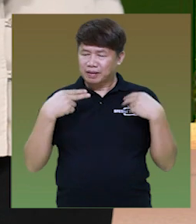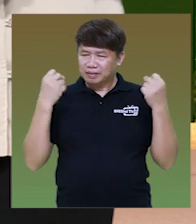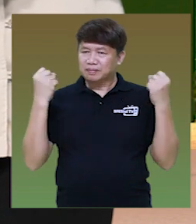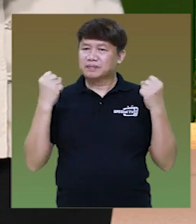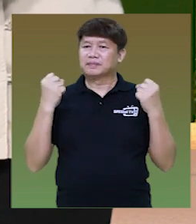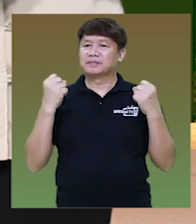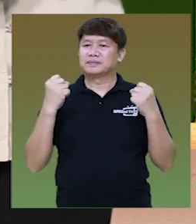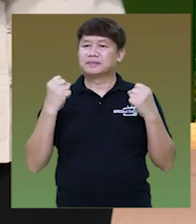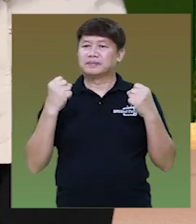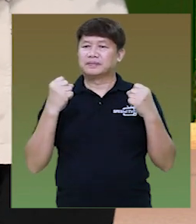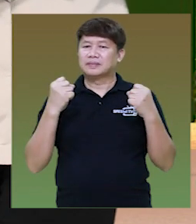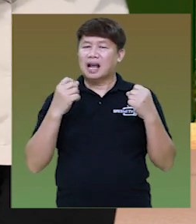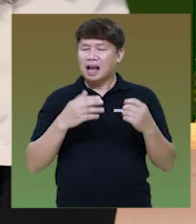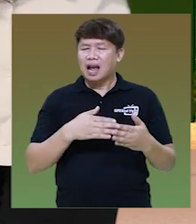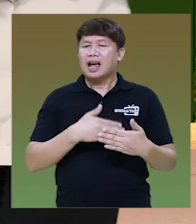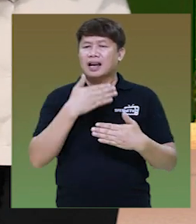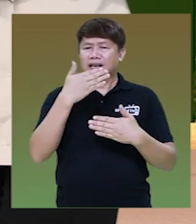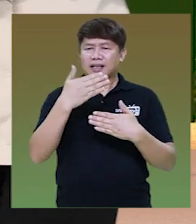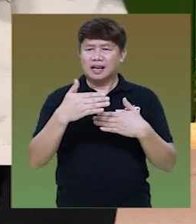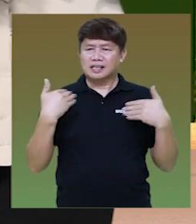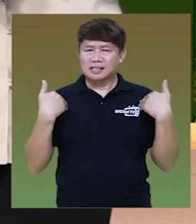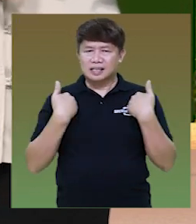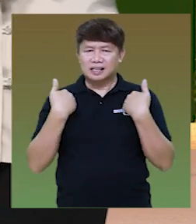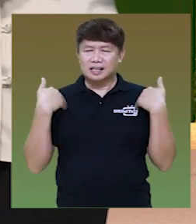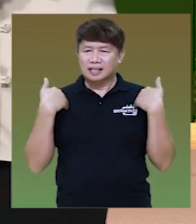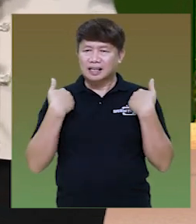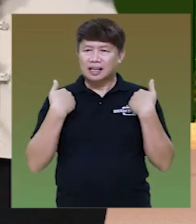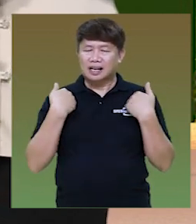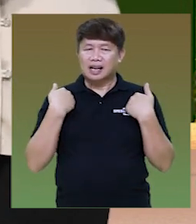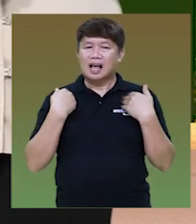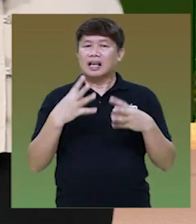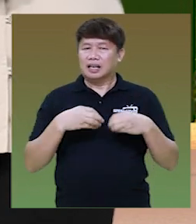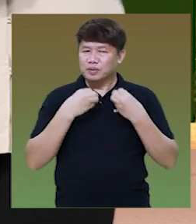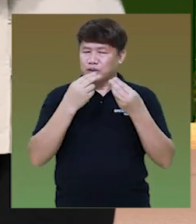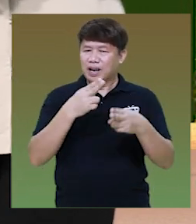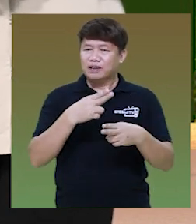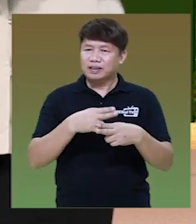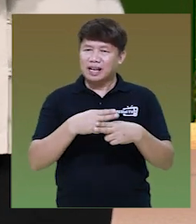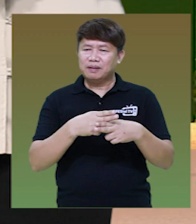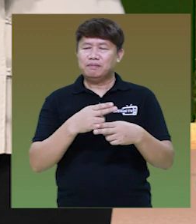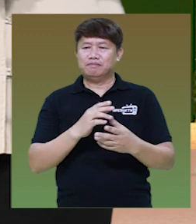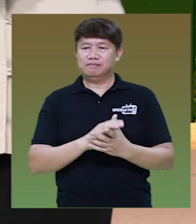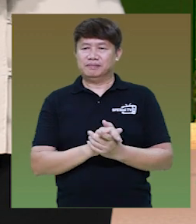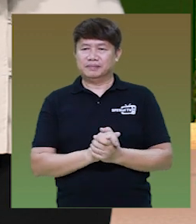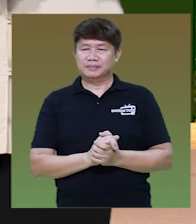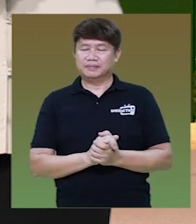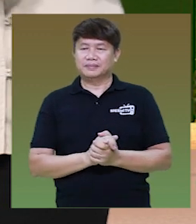nutritious. What about these animals? Can you name them?